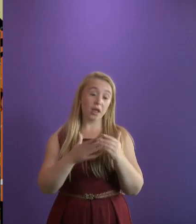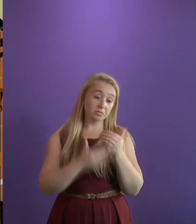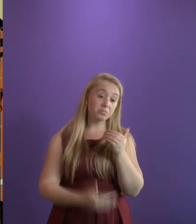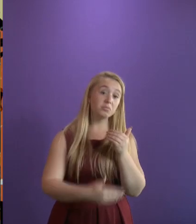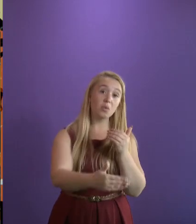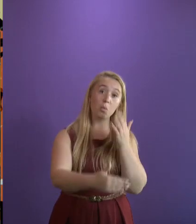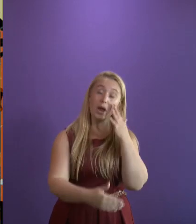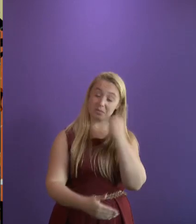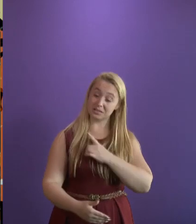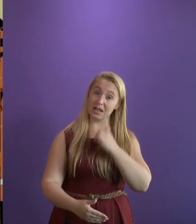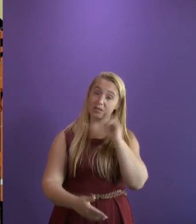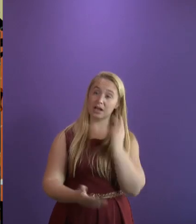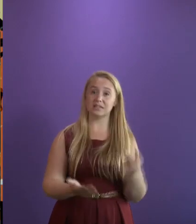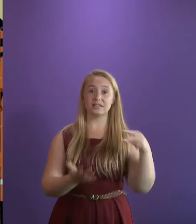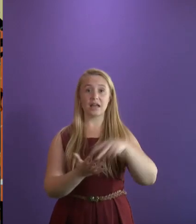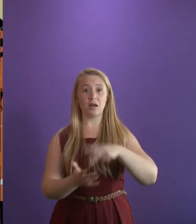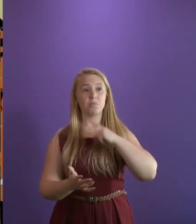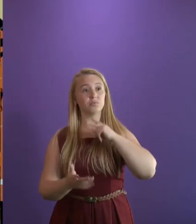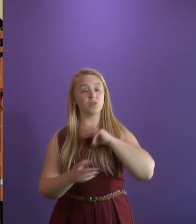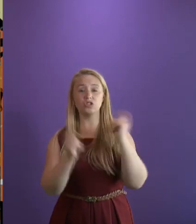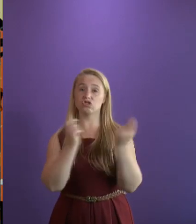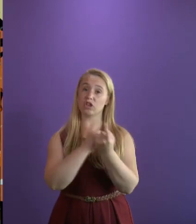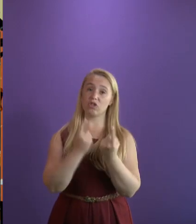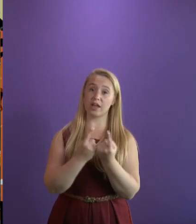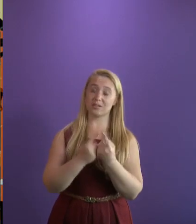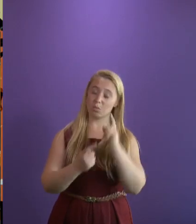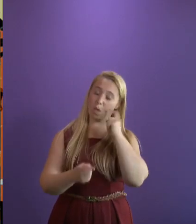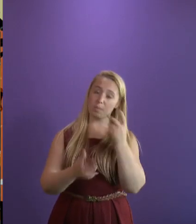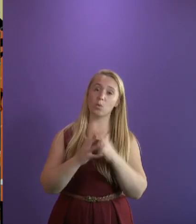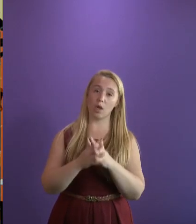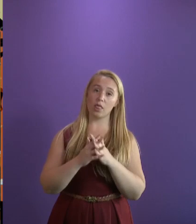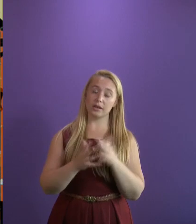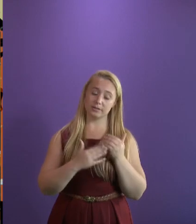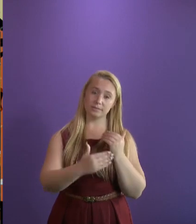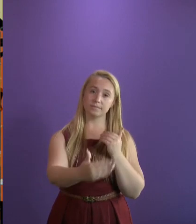there and I've got a voice and I can make a change. Good.